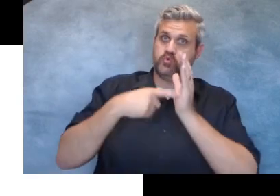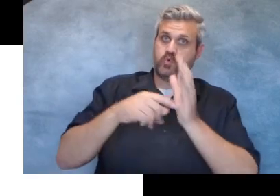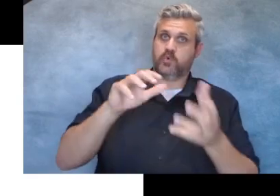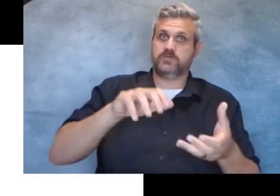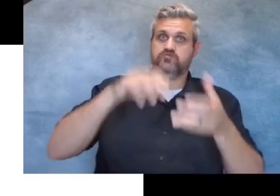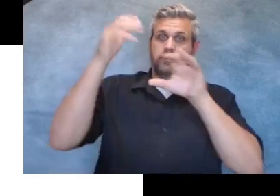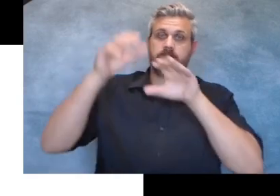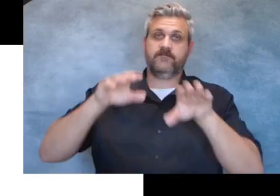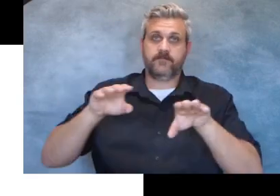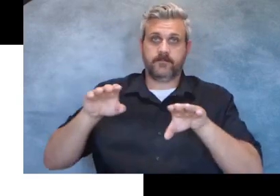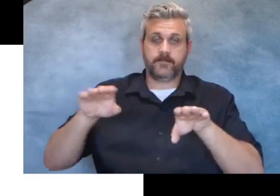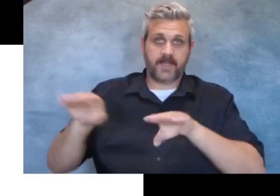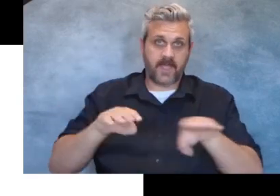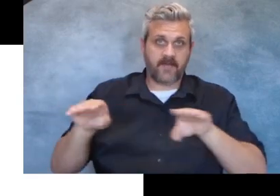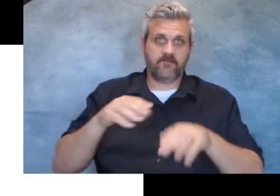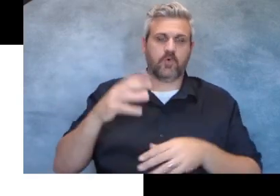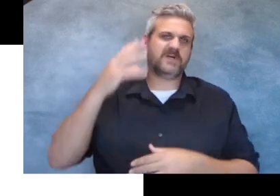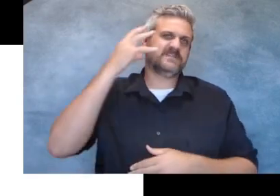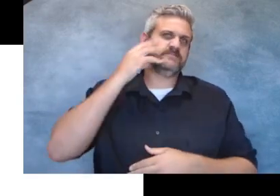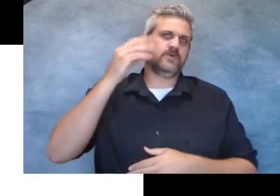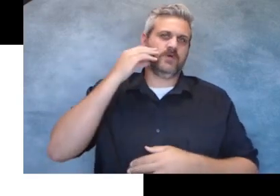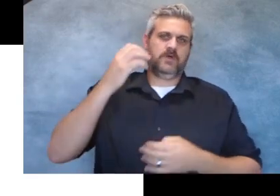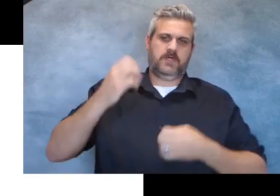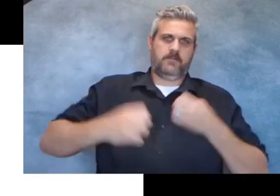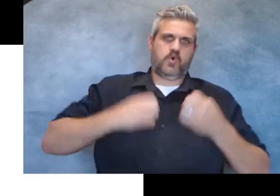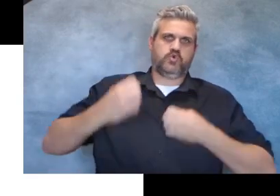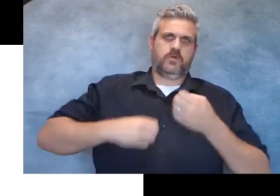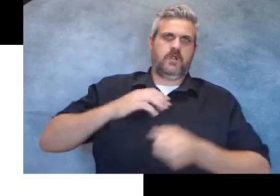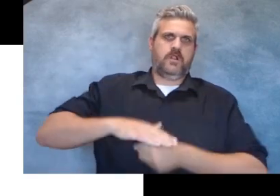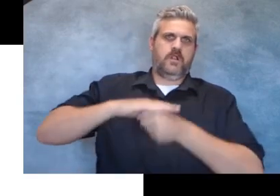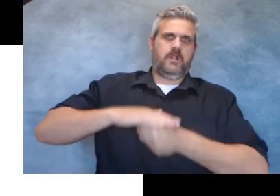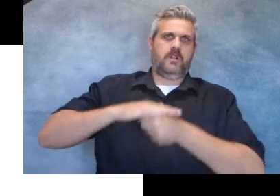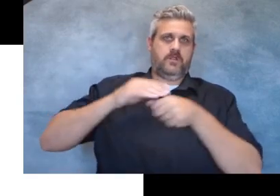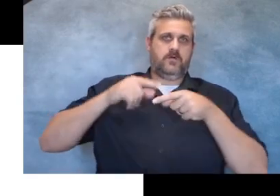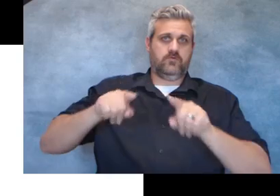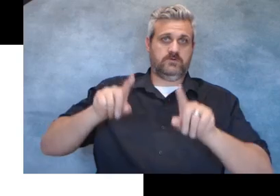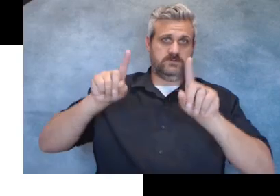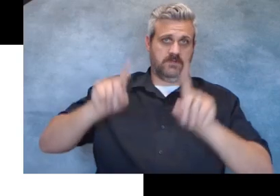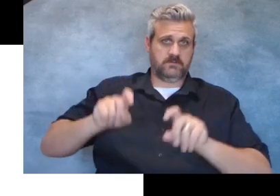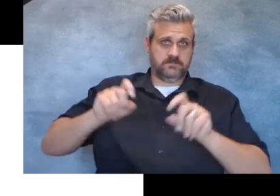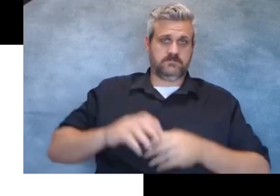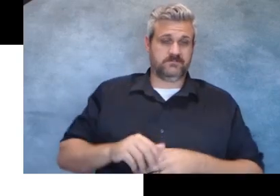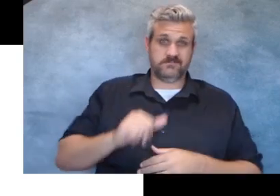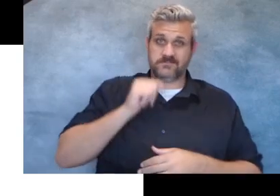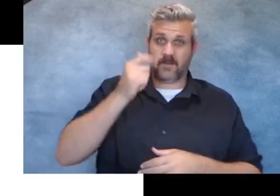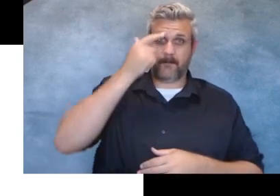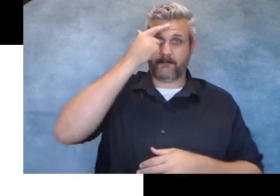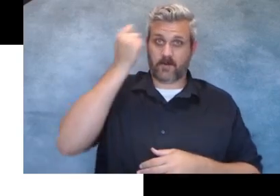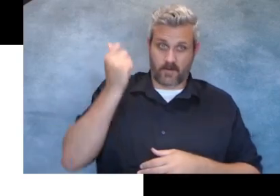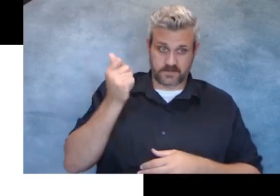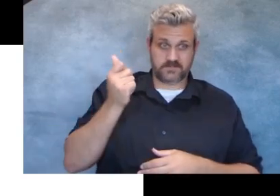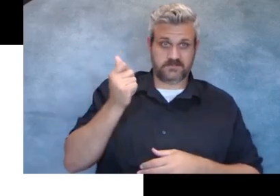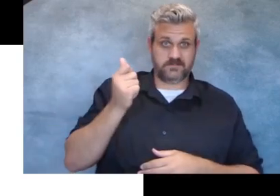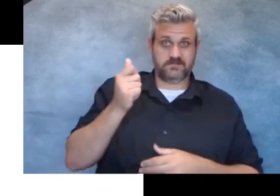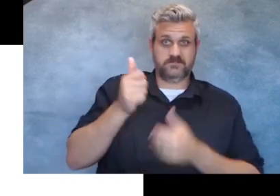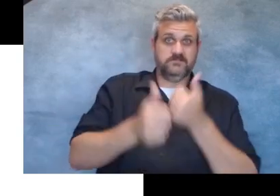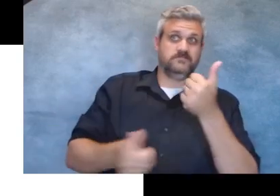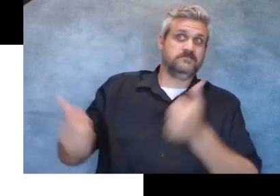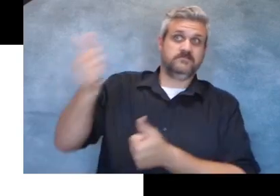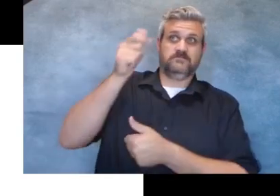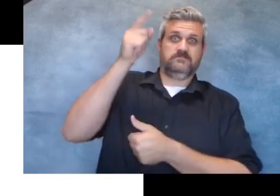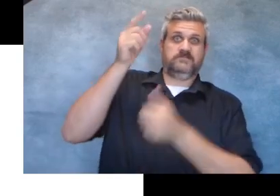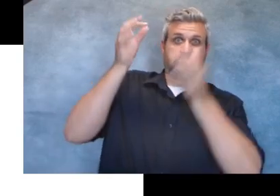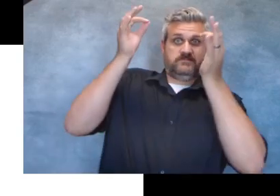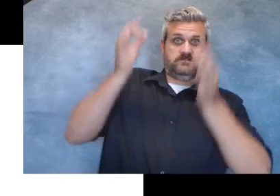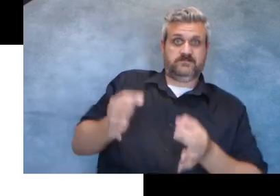disruptive behaviors or experiences emotional distress during testing. It cannot be primarily due to an